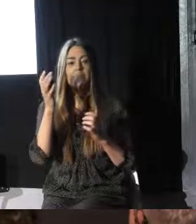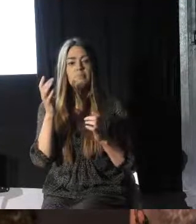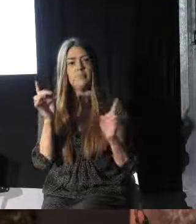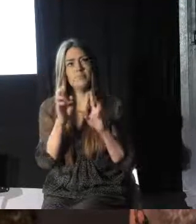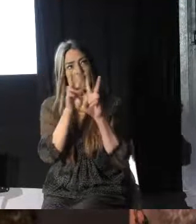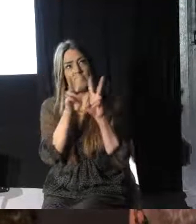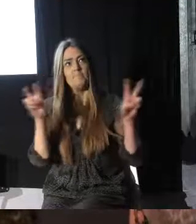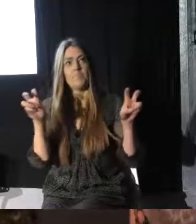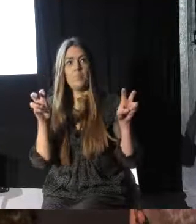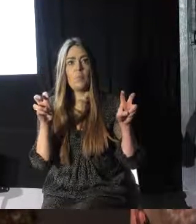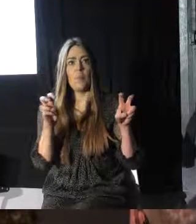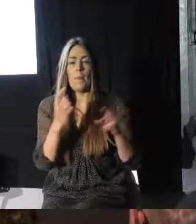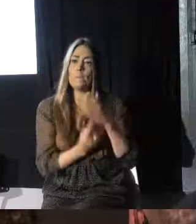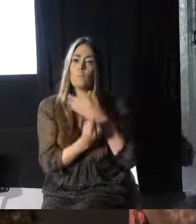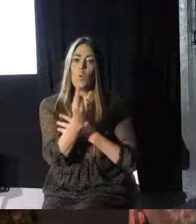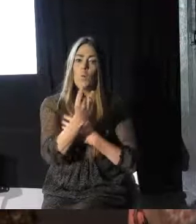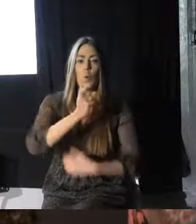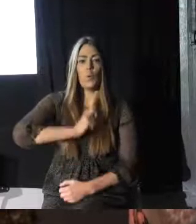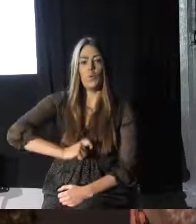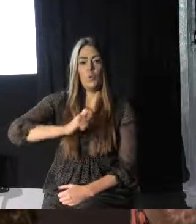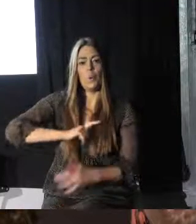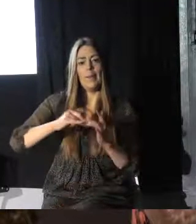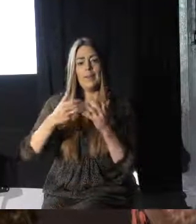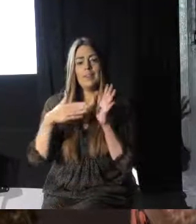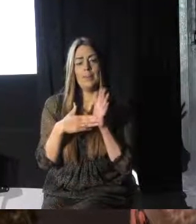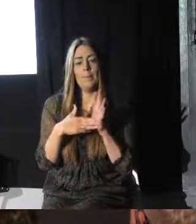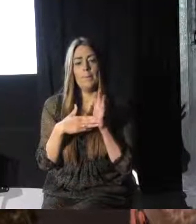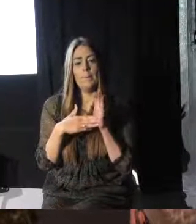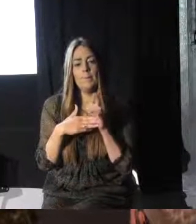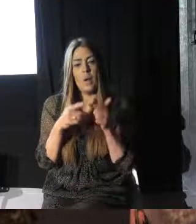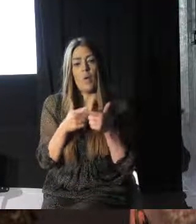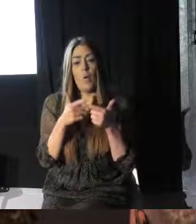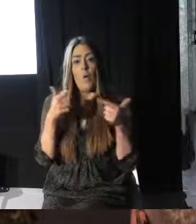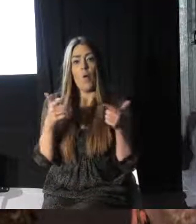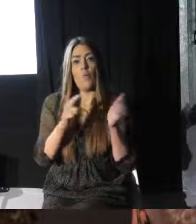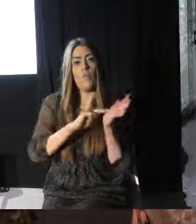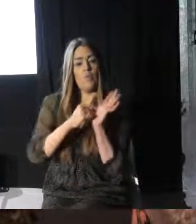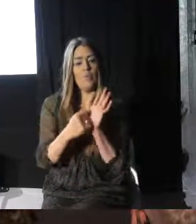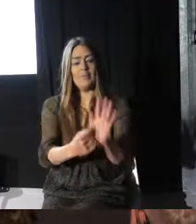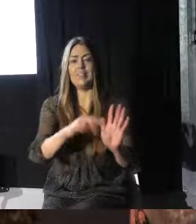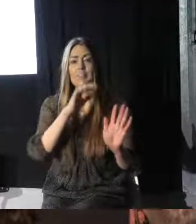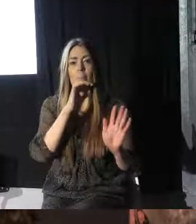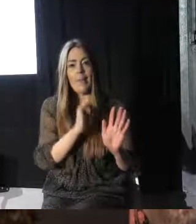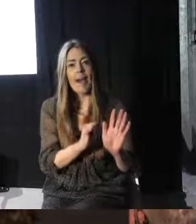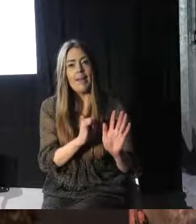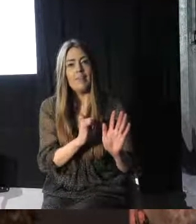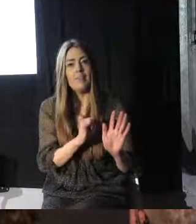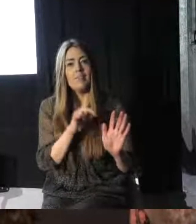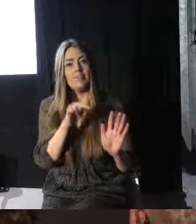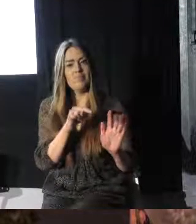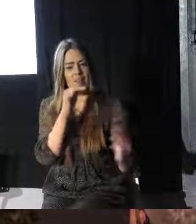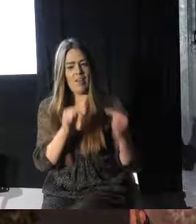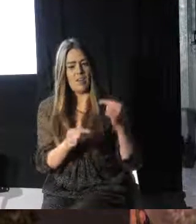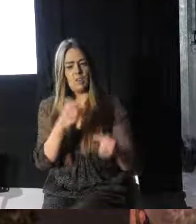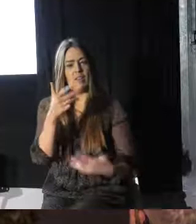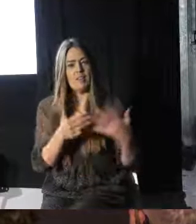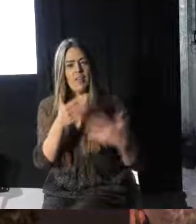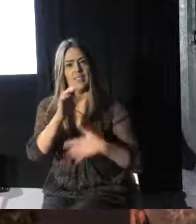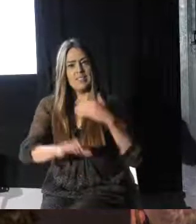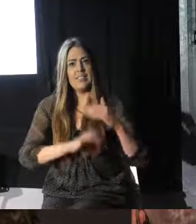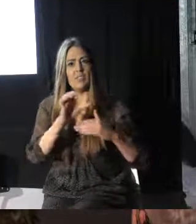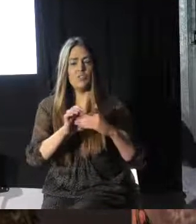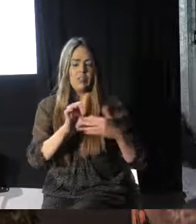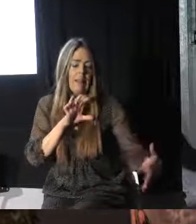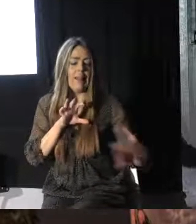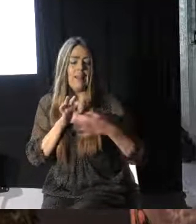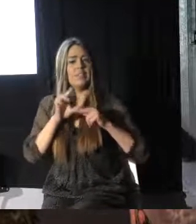calls monohumanism and the overrepresentation of man argues that in the 19th century, this is going back to Fanon's